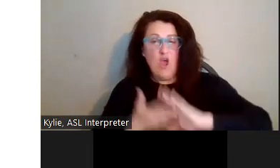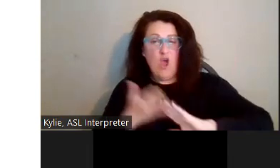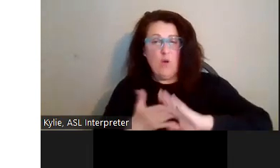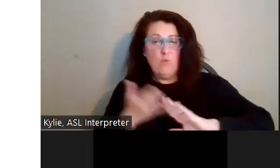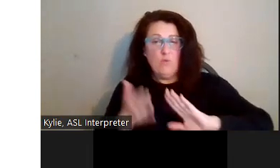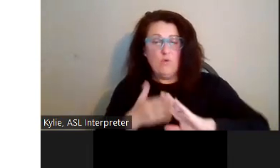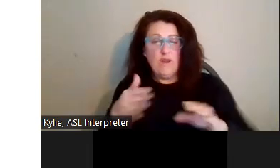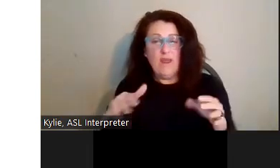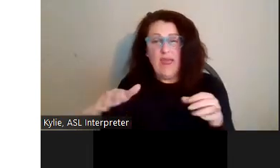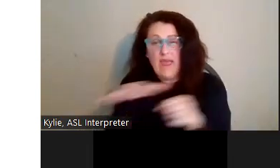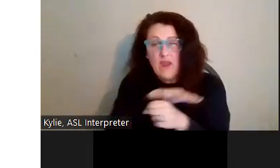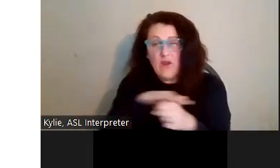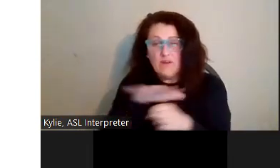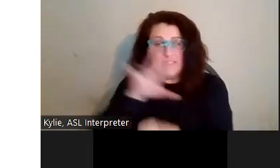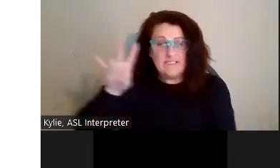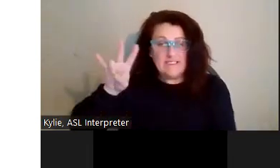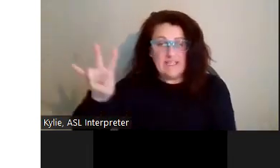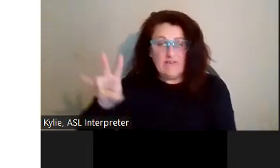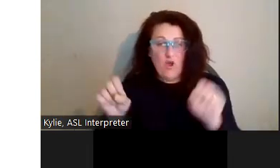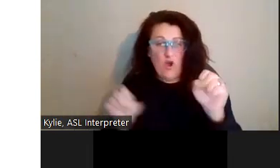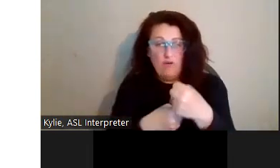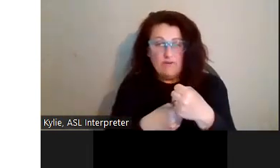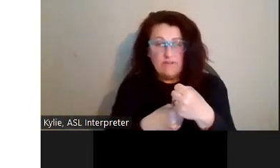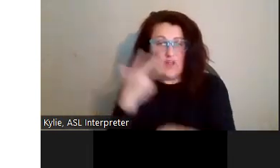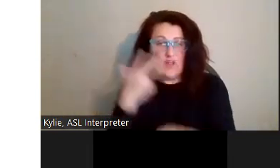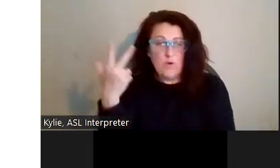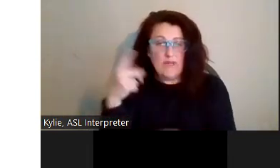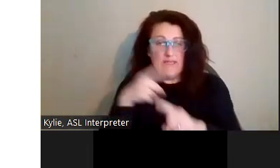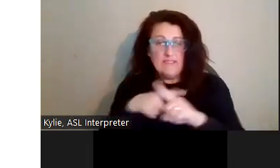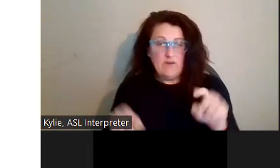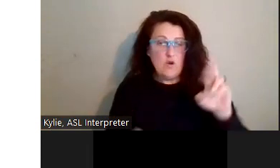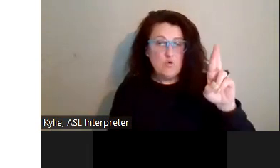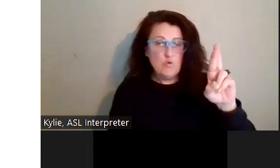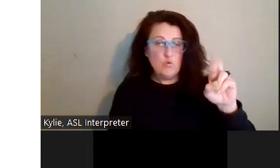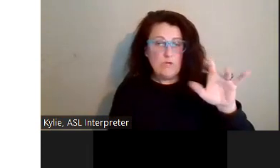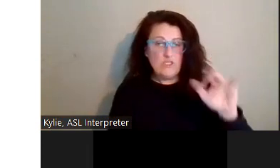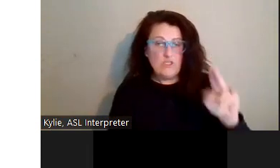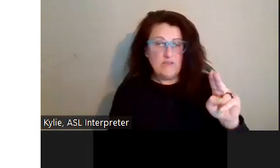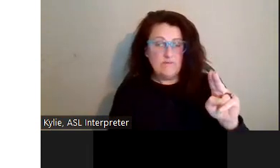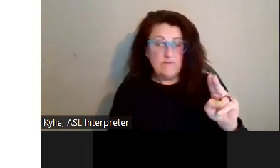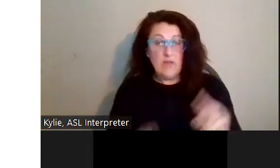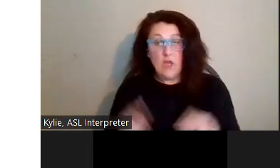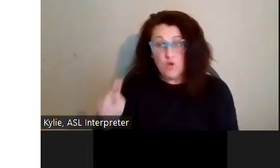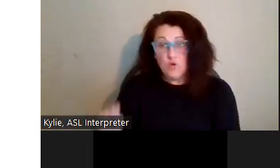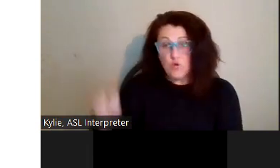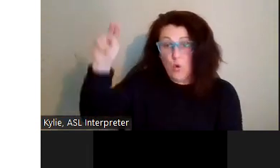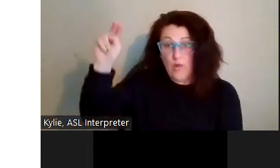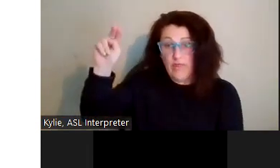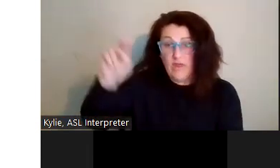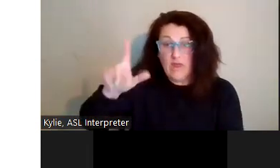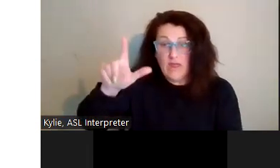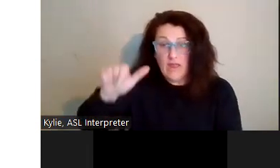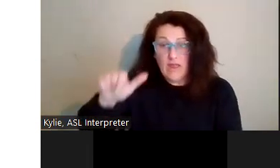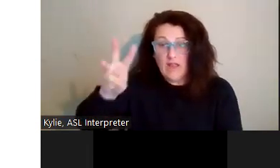of 7 area offices in 3 regions. In the north, we are in Lawrence and